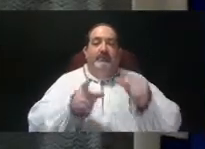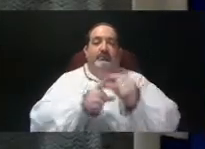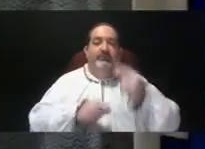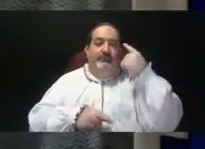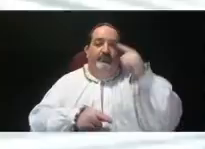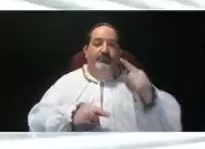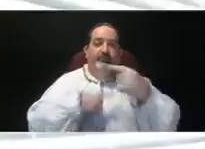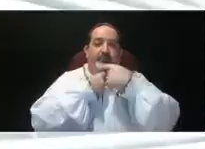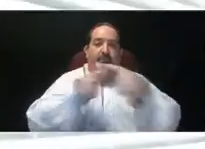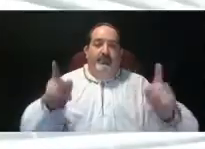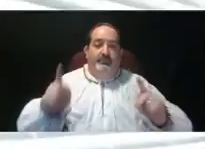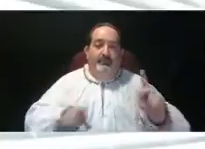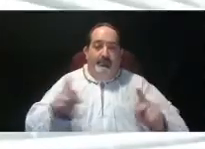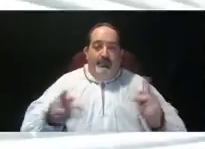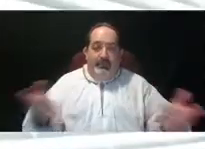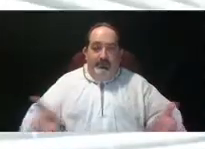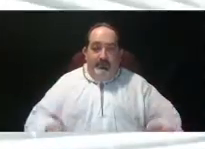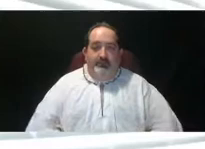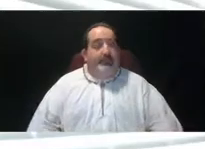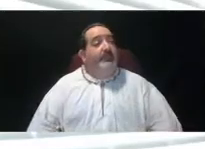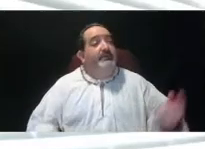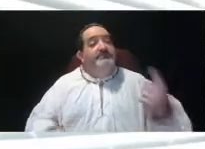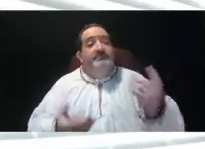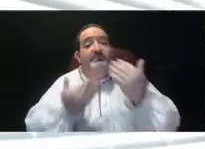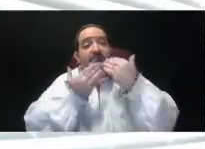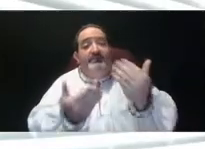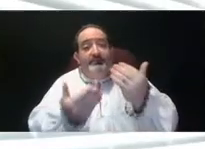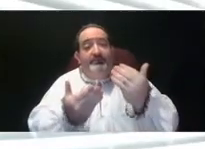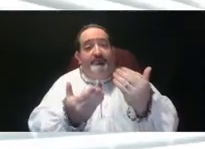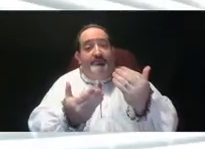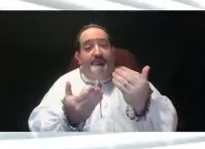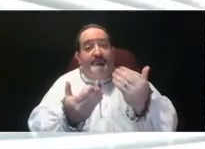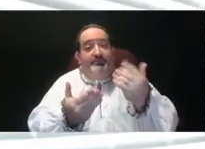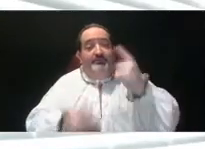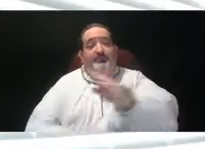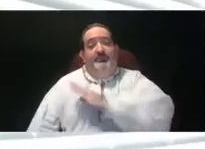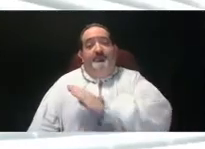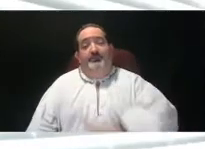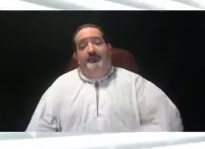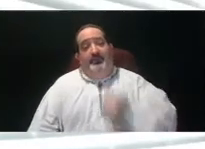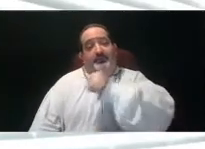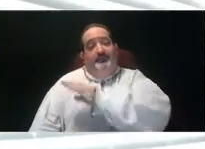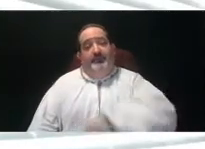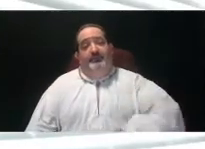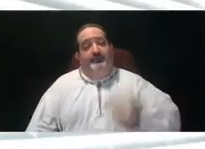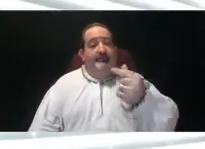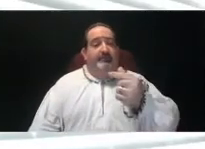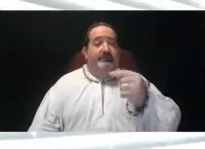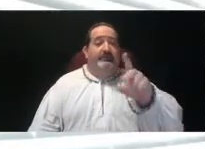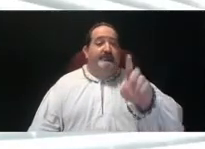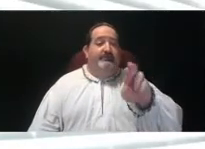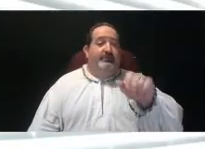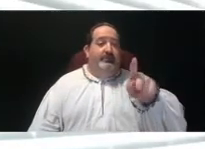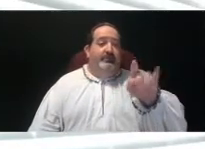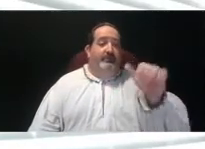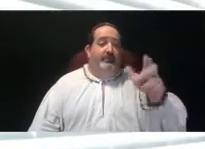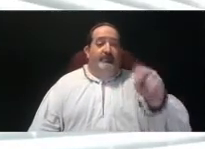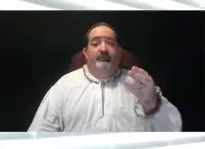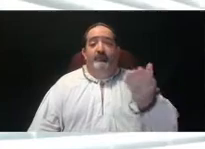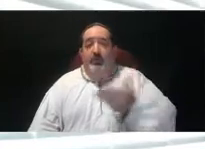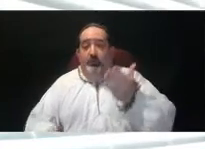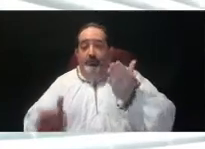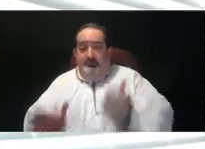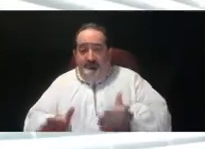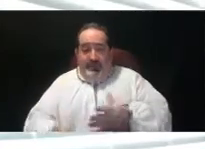populace? Just a thank you to their Excellencies of Dreiburgen for hosting us and to their Excellencies of